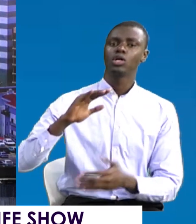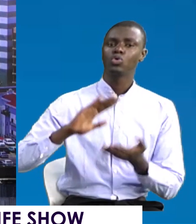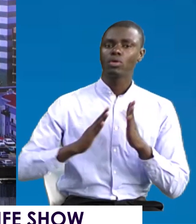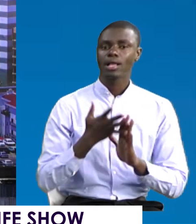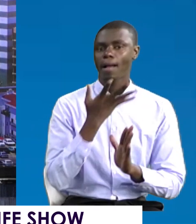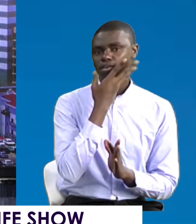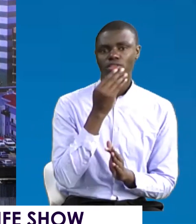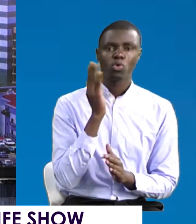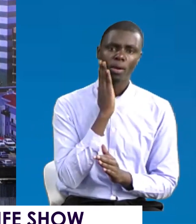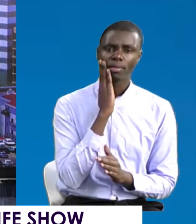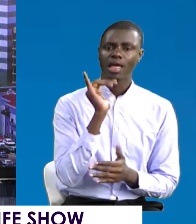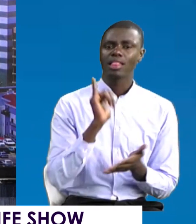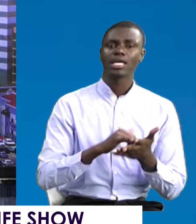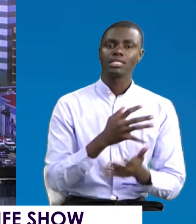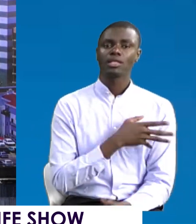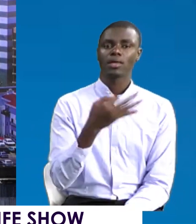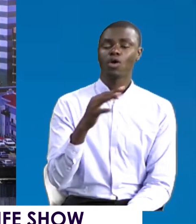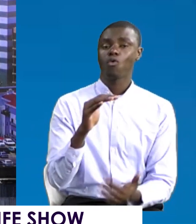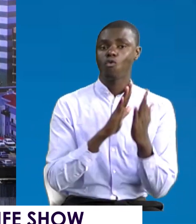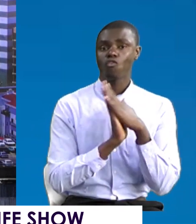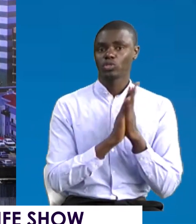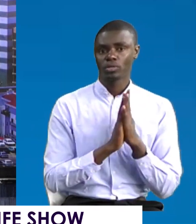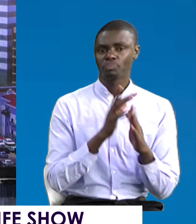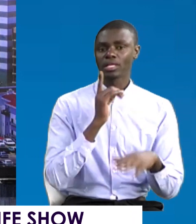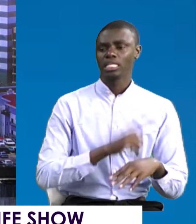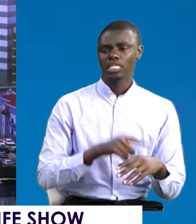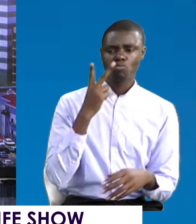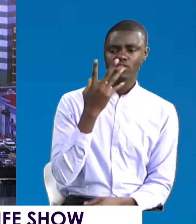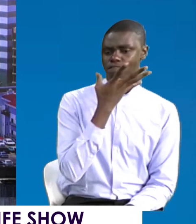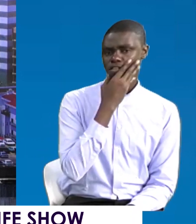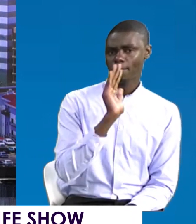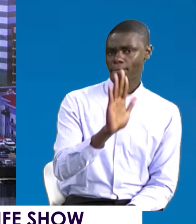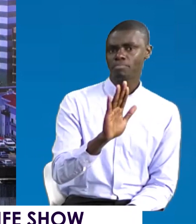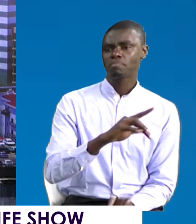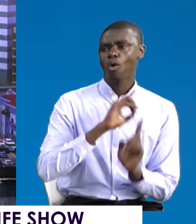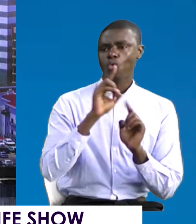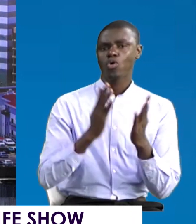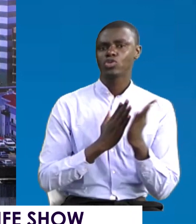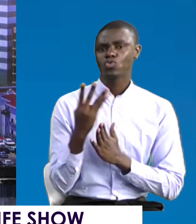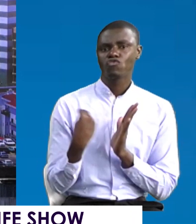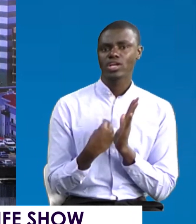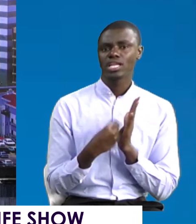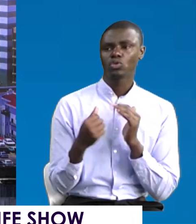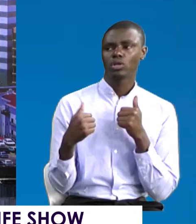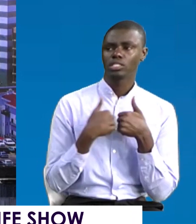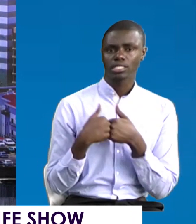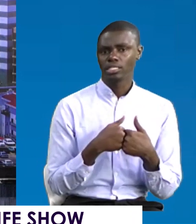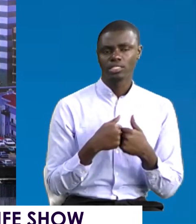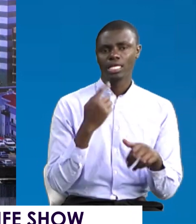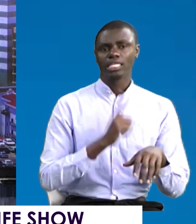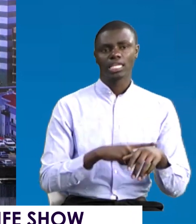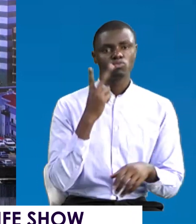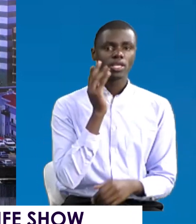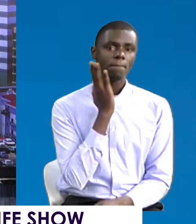a mother. This is the power of a story. When you see your father going through financial struggle, when you